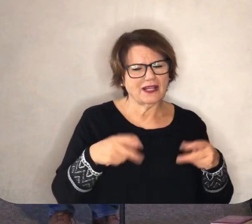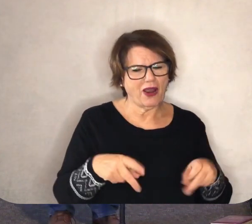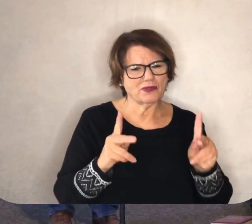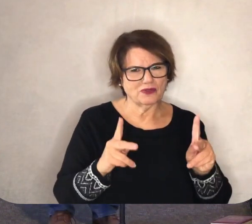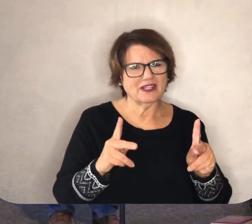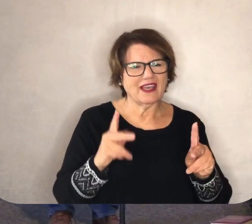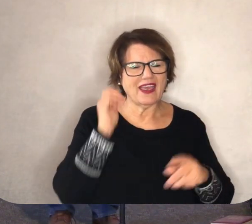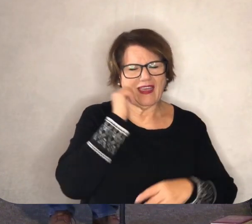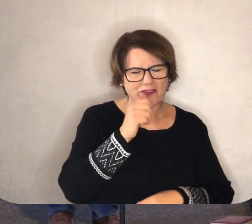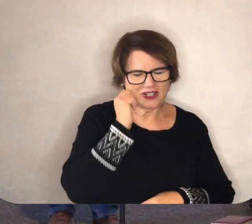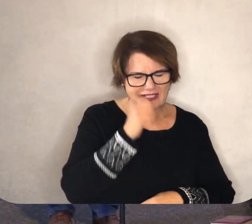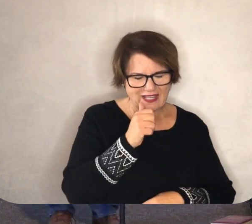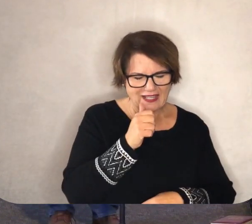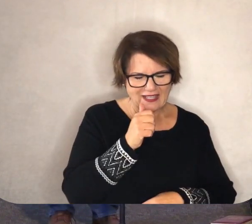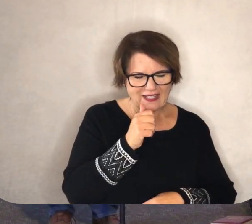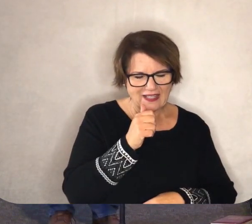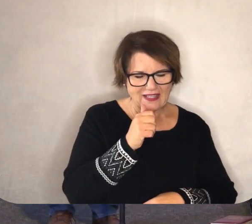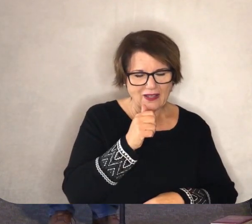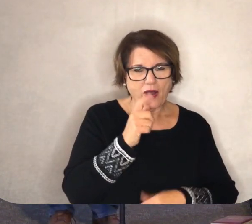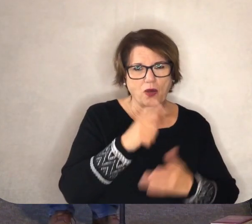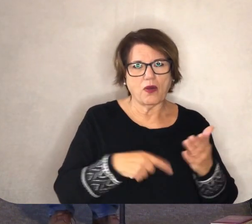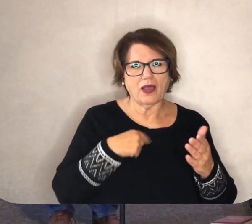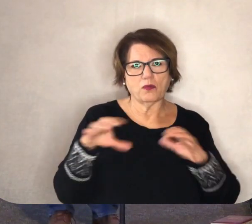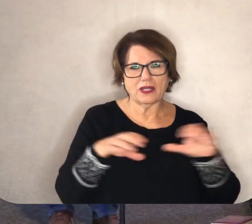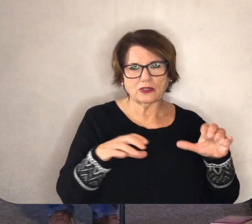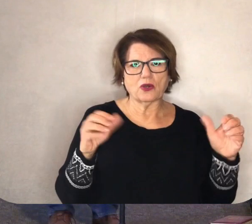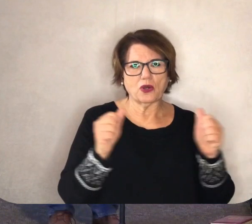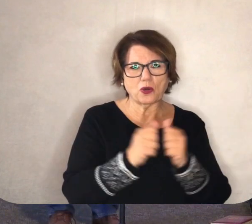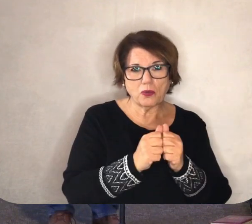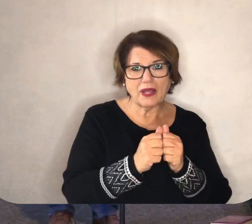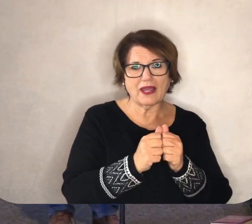day. And what we do with